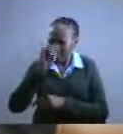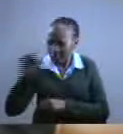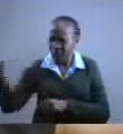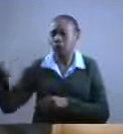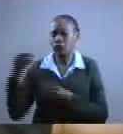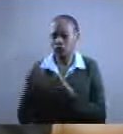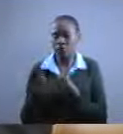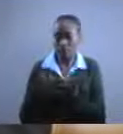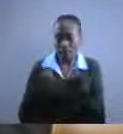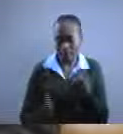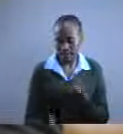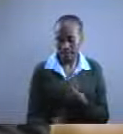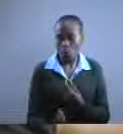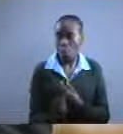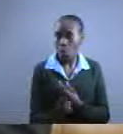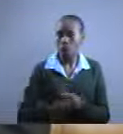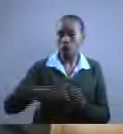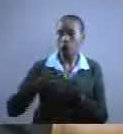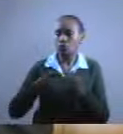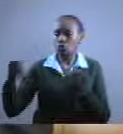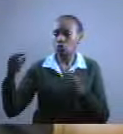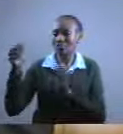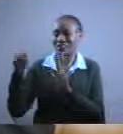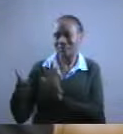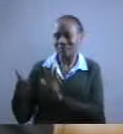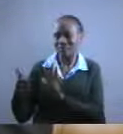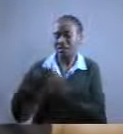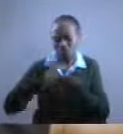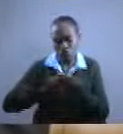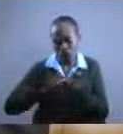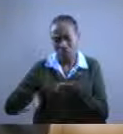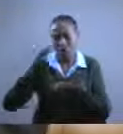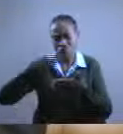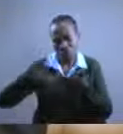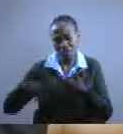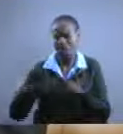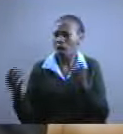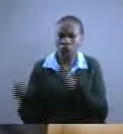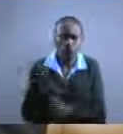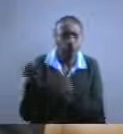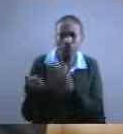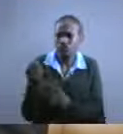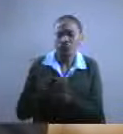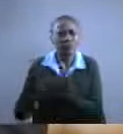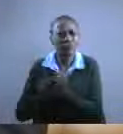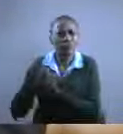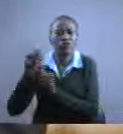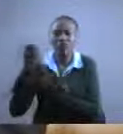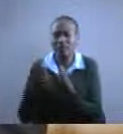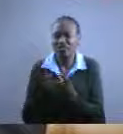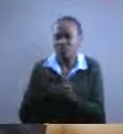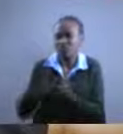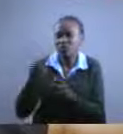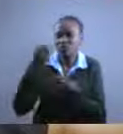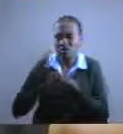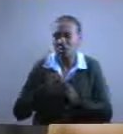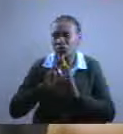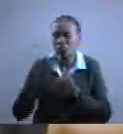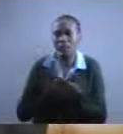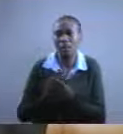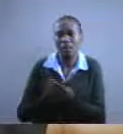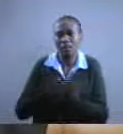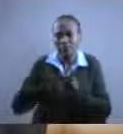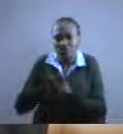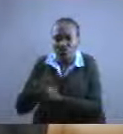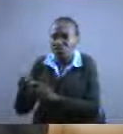from grade 1 to grade 6 on literacy and numeracy, and we can tell you what the performance and achievement of every child is in every class, in every grade, in every school, in